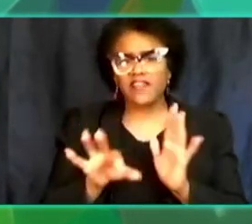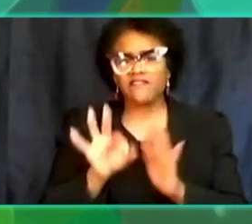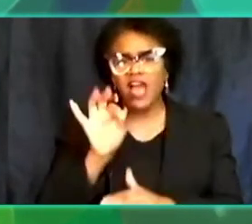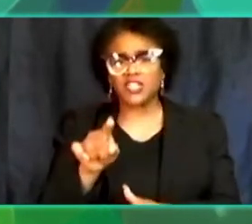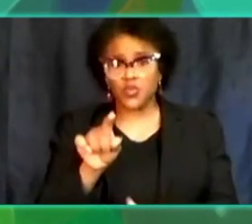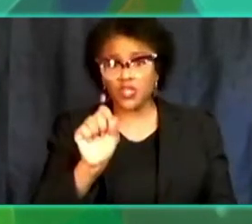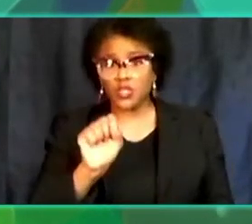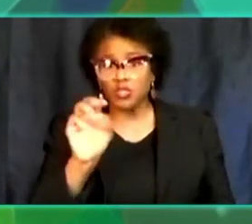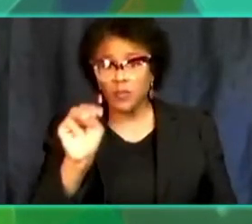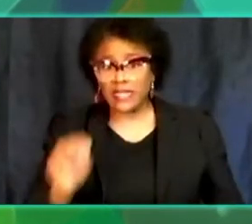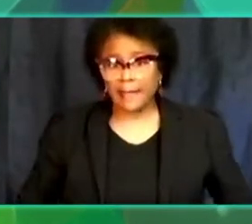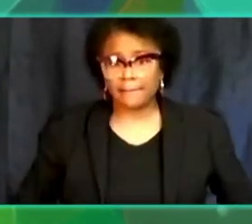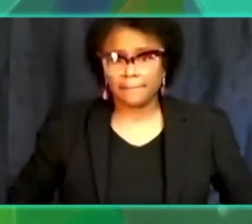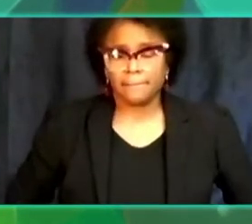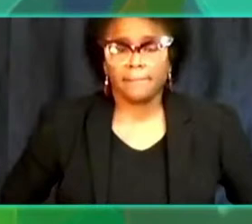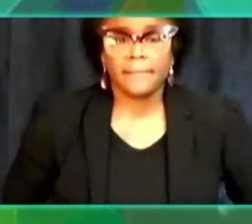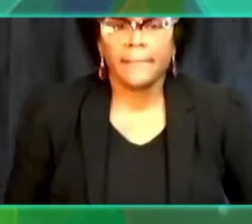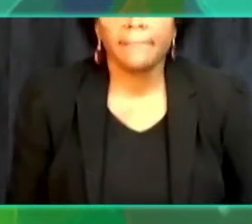media.